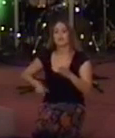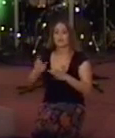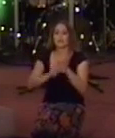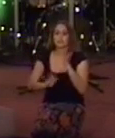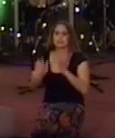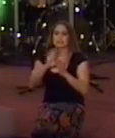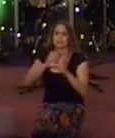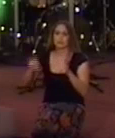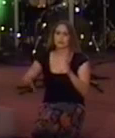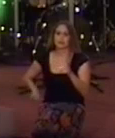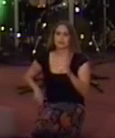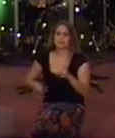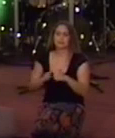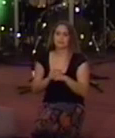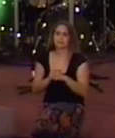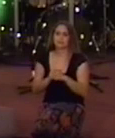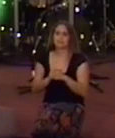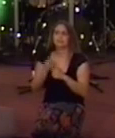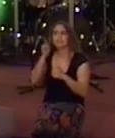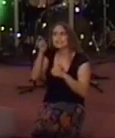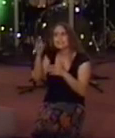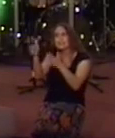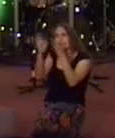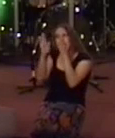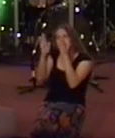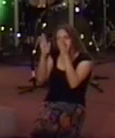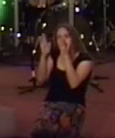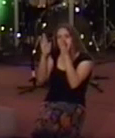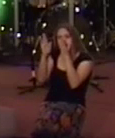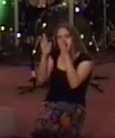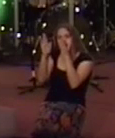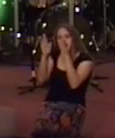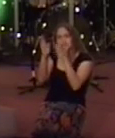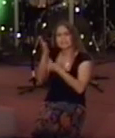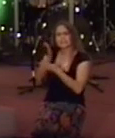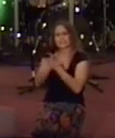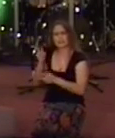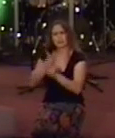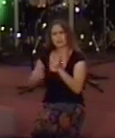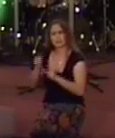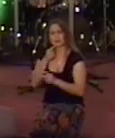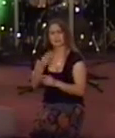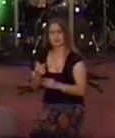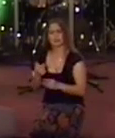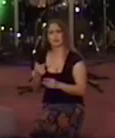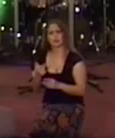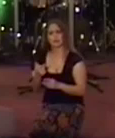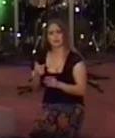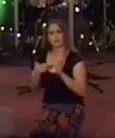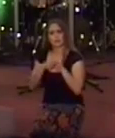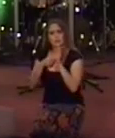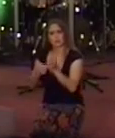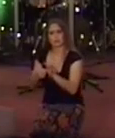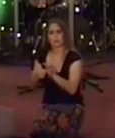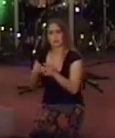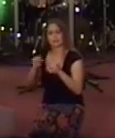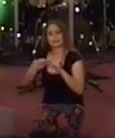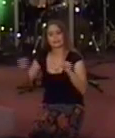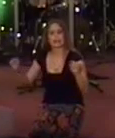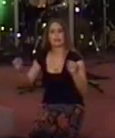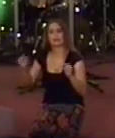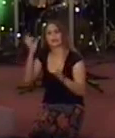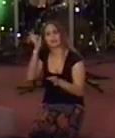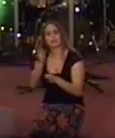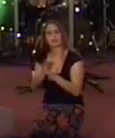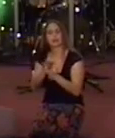Christ. Keep him central. Some people will say, well, can you show me your statement of faith?